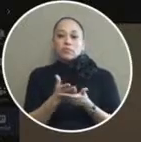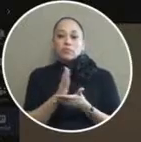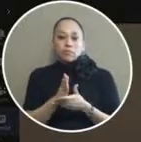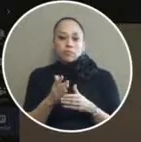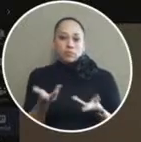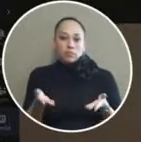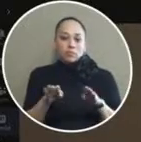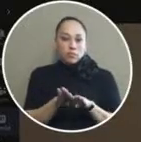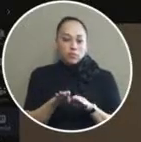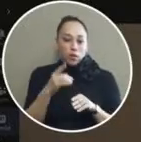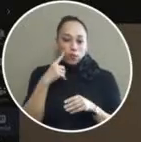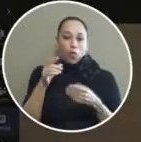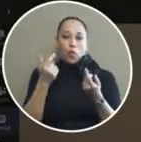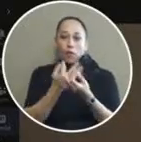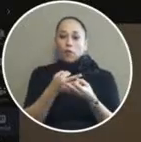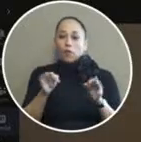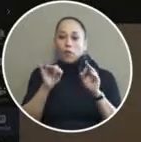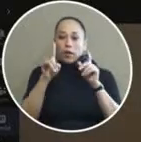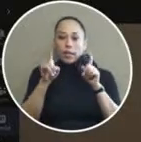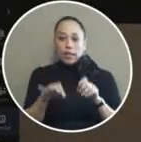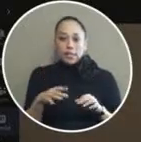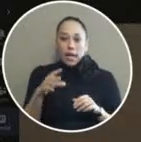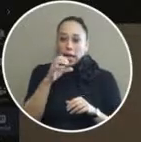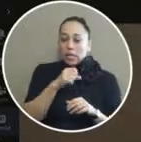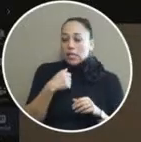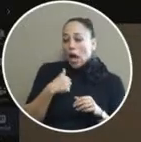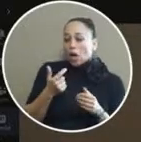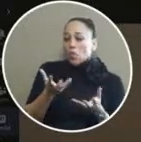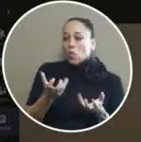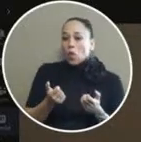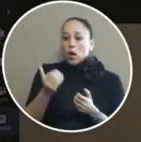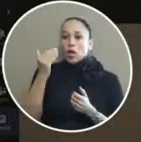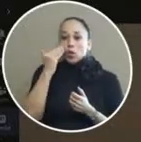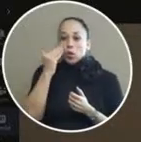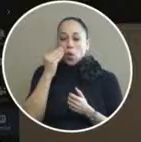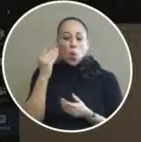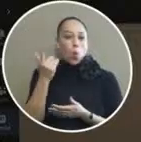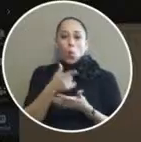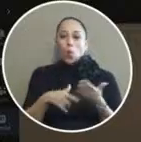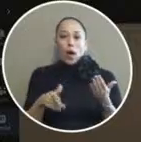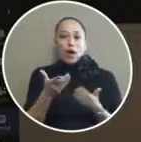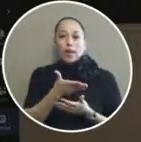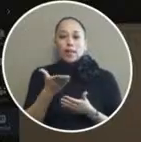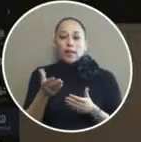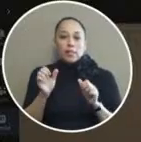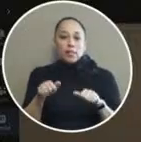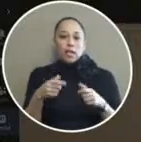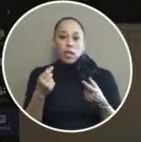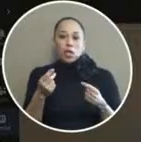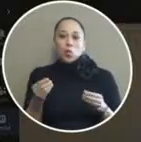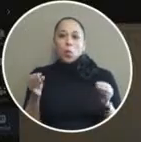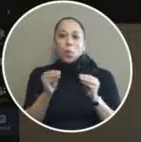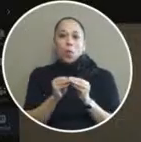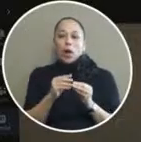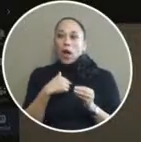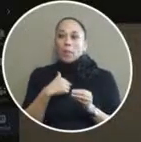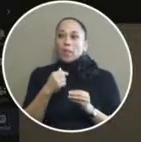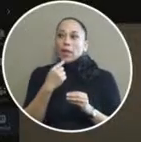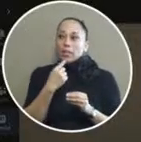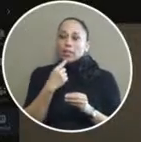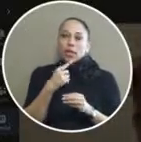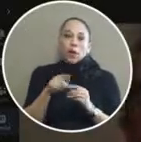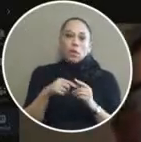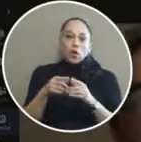down that's offering free testing. I guess I would want to know what are things that we can do more. I'm not talking staff can do more,